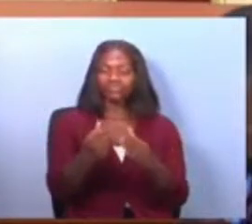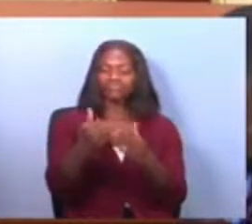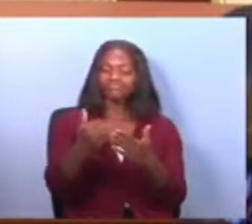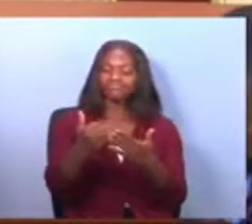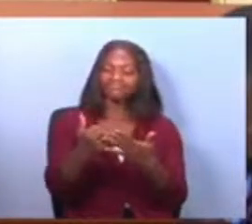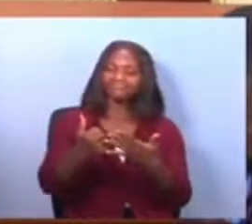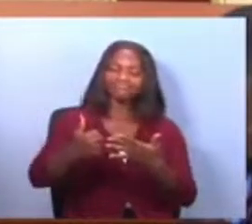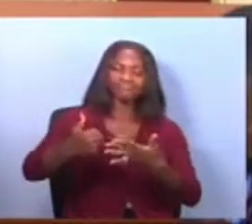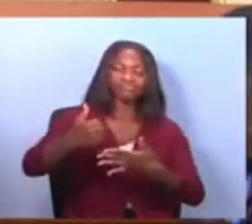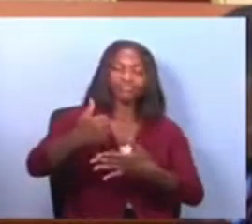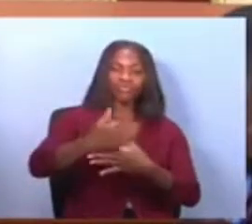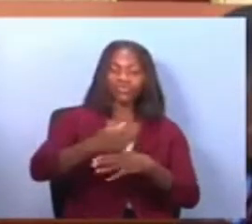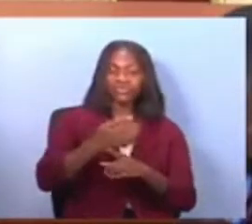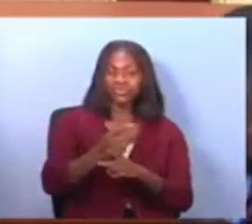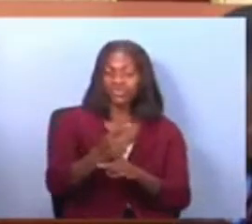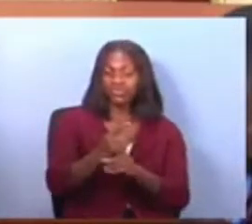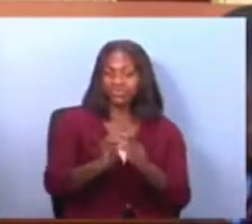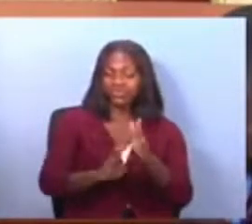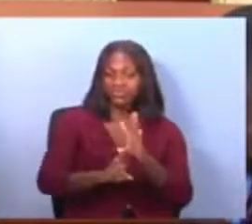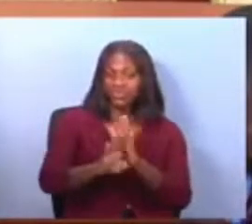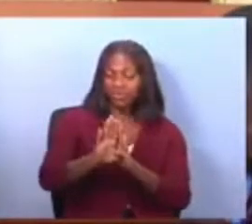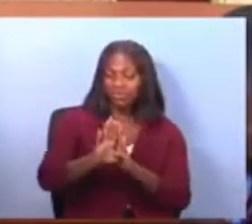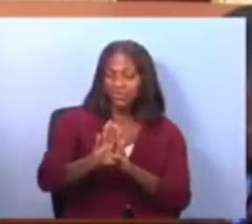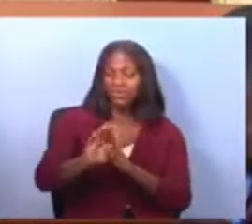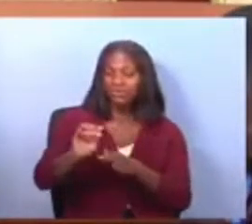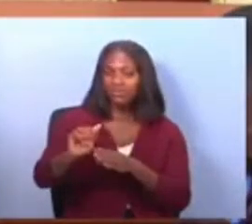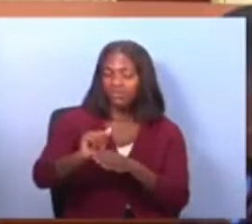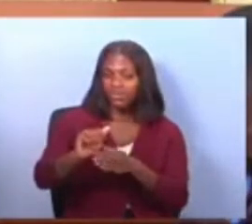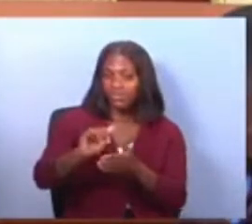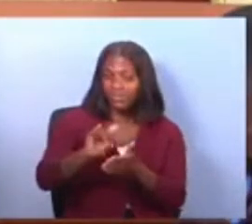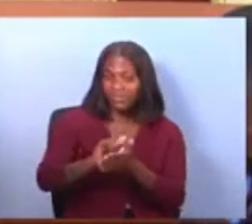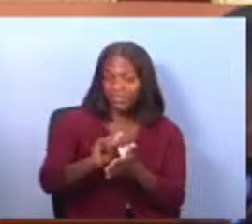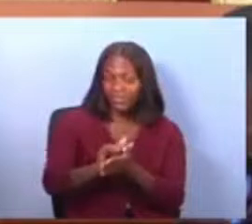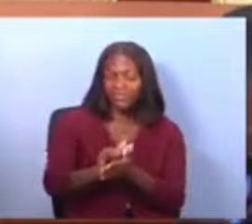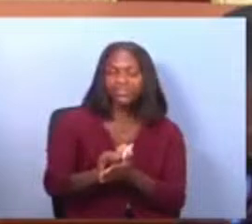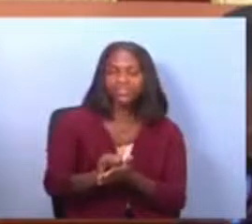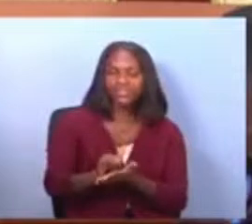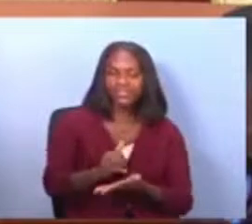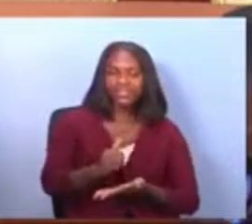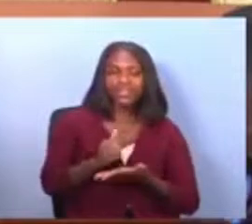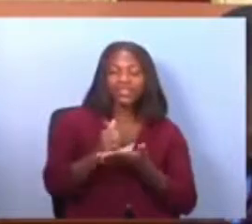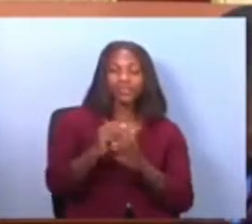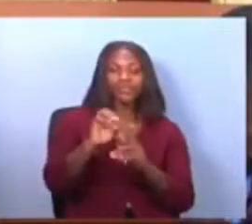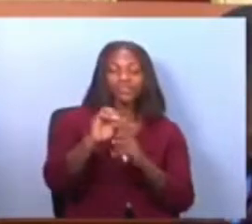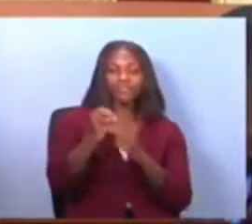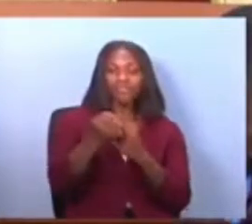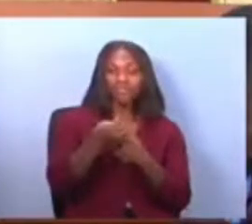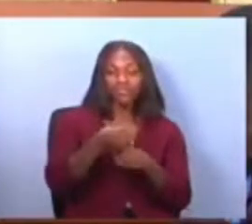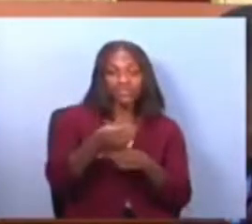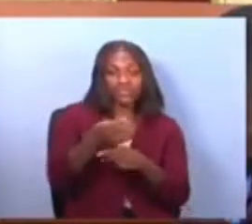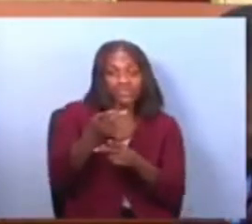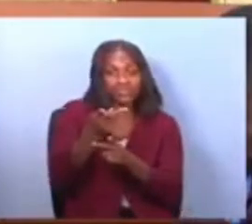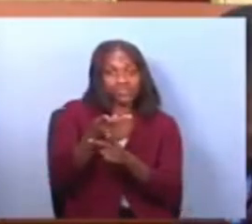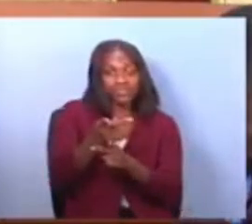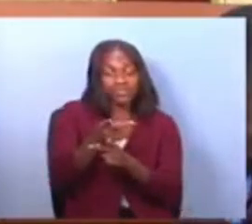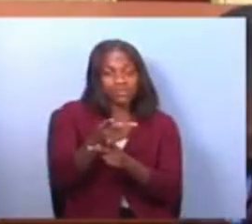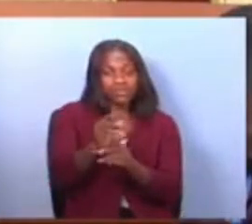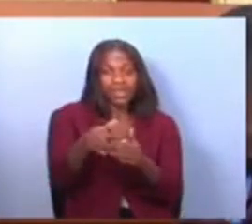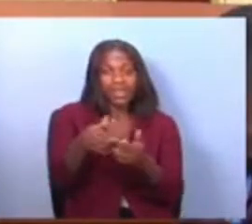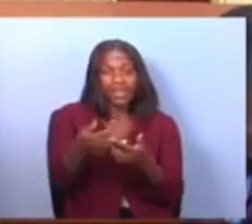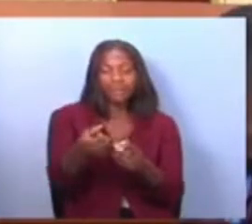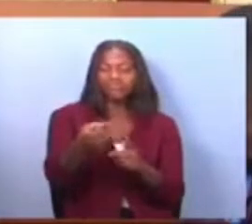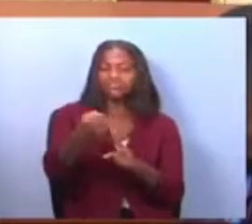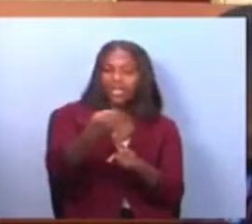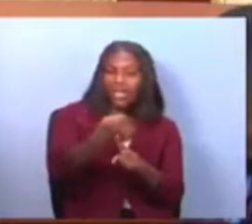development practices that prioritize environmental conservation through the advocacy of